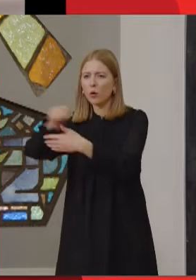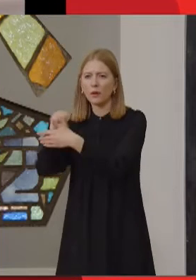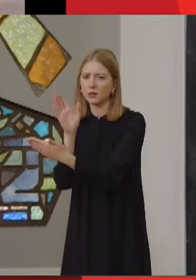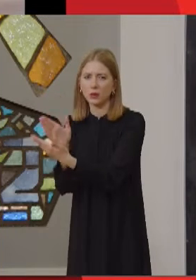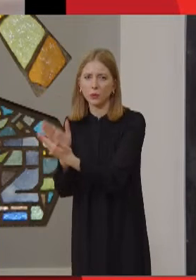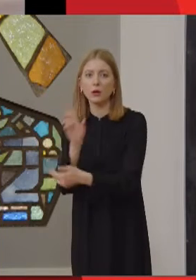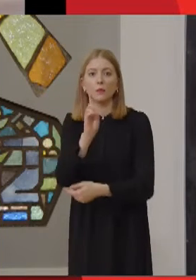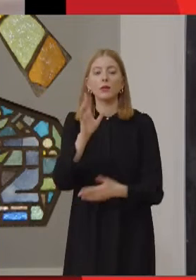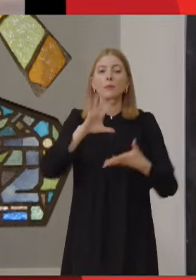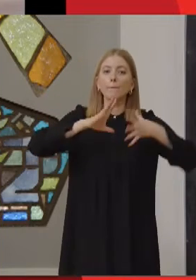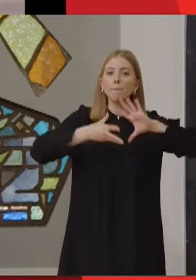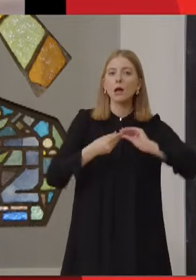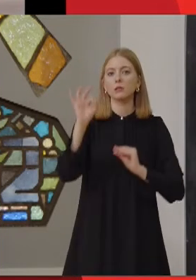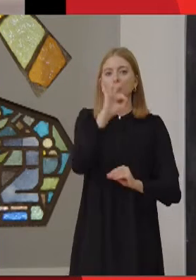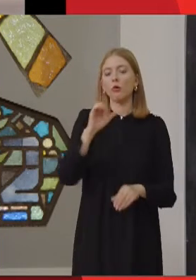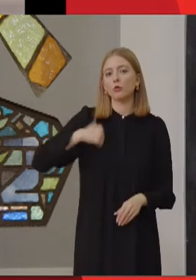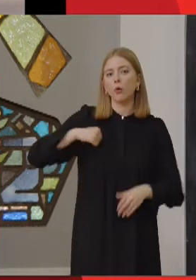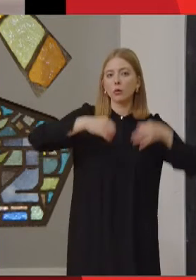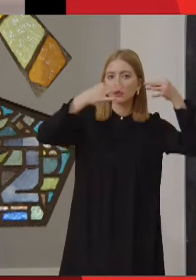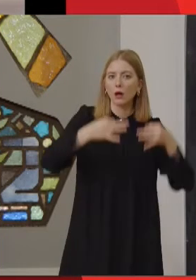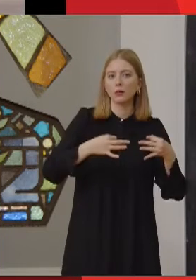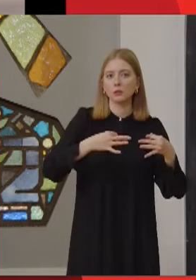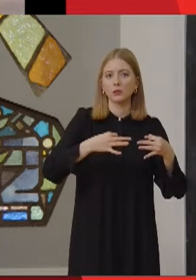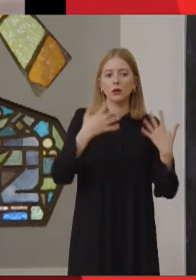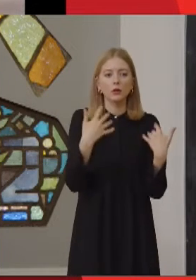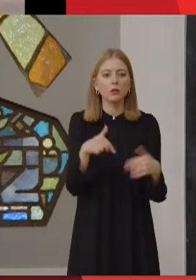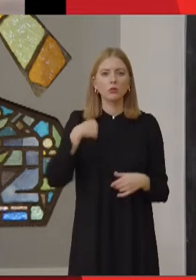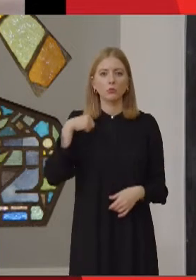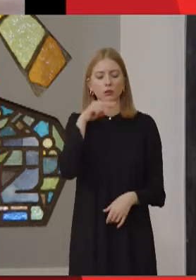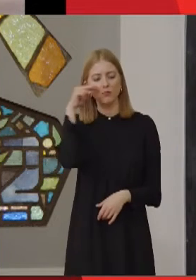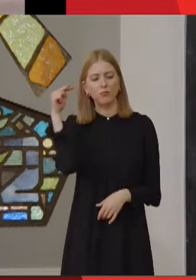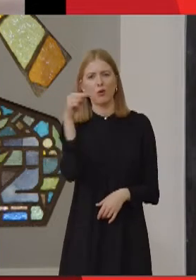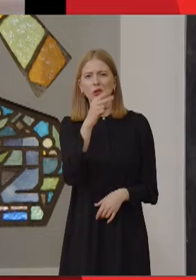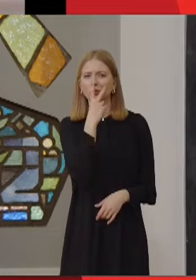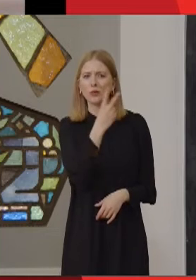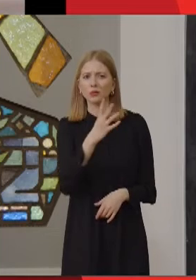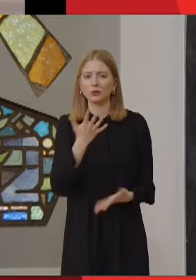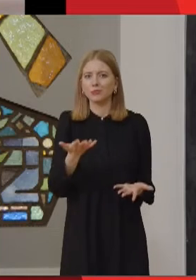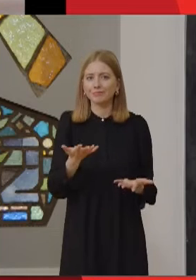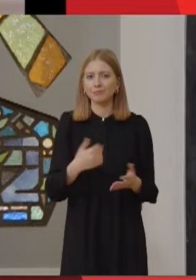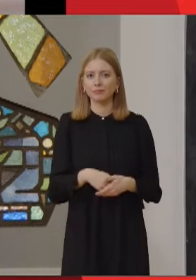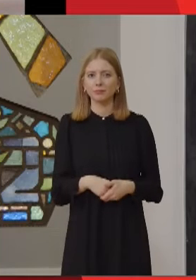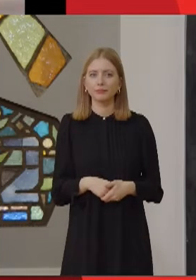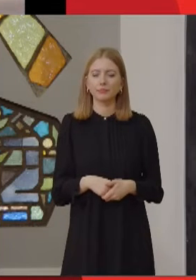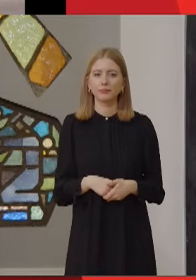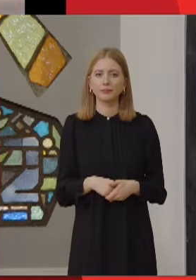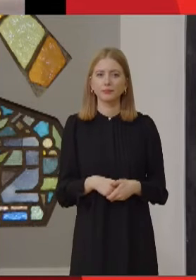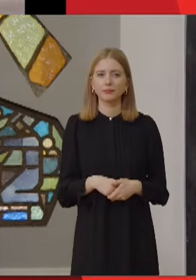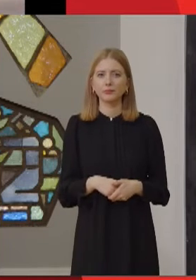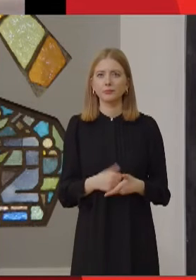only in terms of the Istanbul Convention, about people's